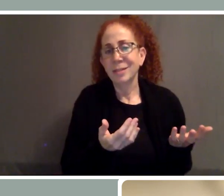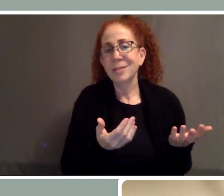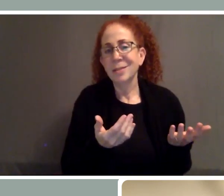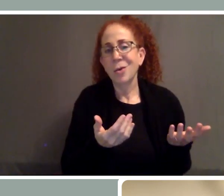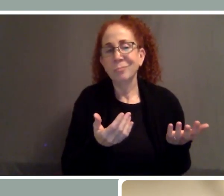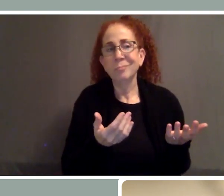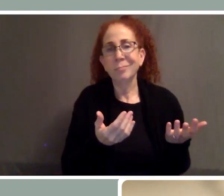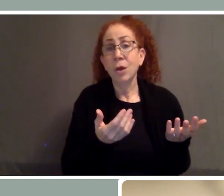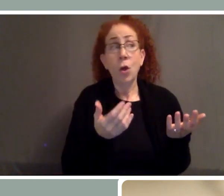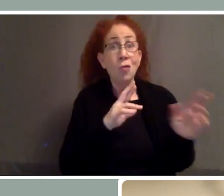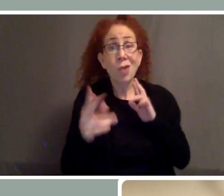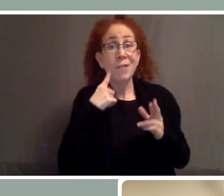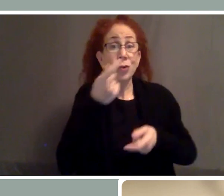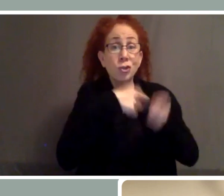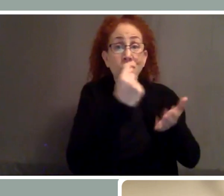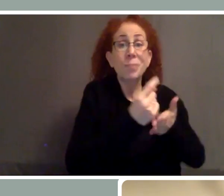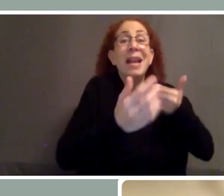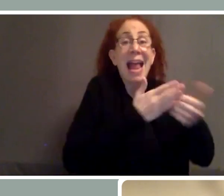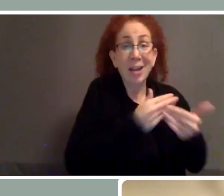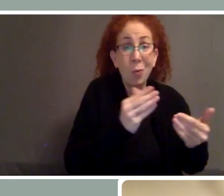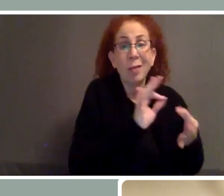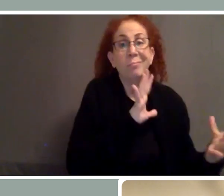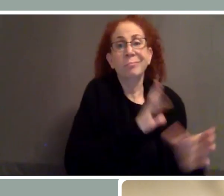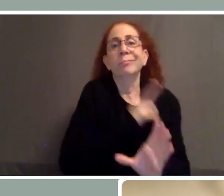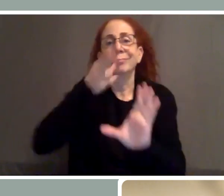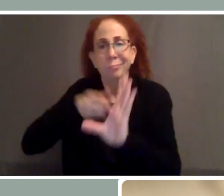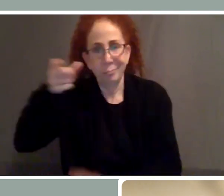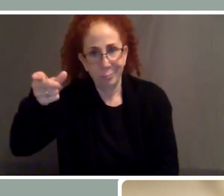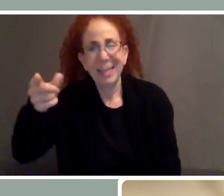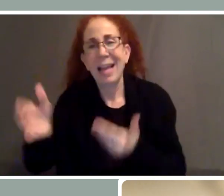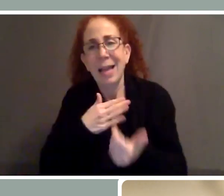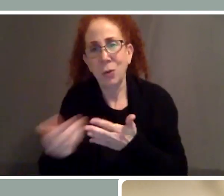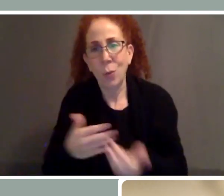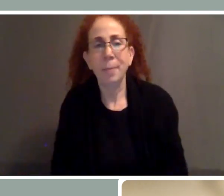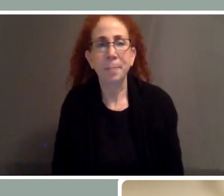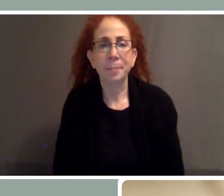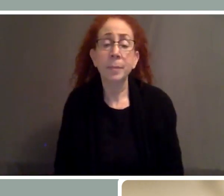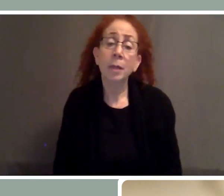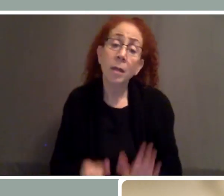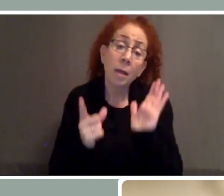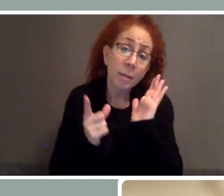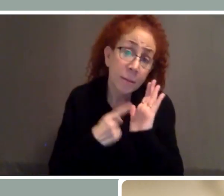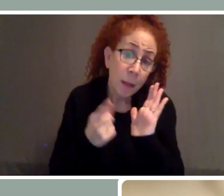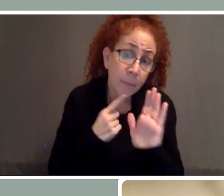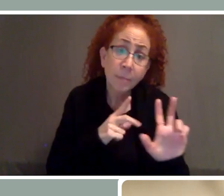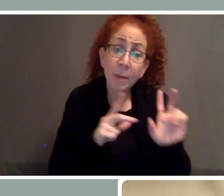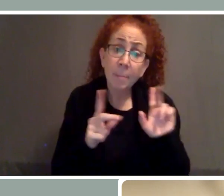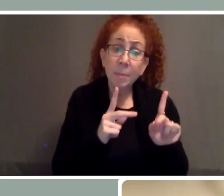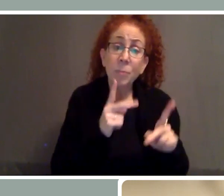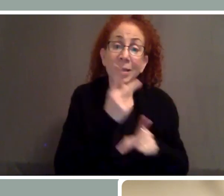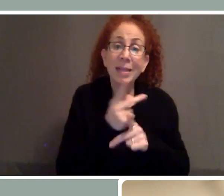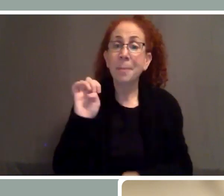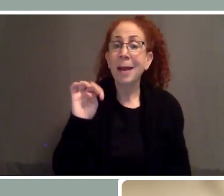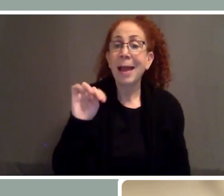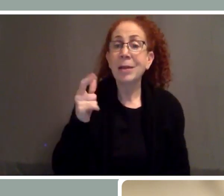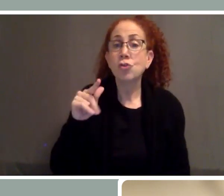treatment change anyway. Now, there are some things, sometimes people have, that sometimes they stay on some form of endocrine therapy